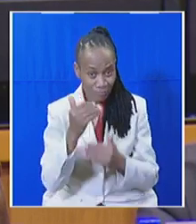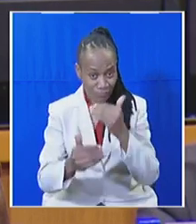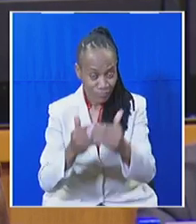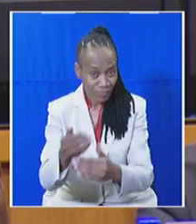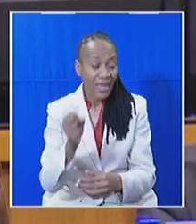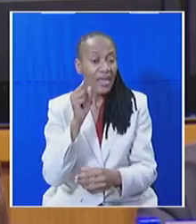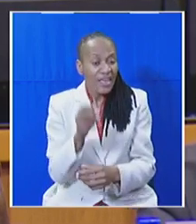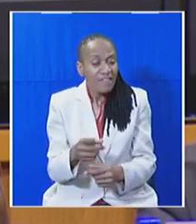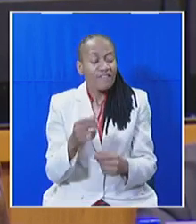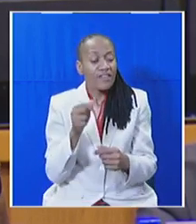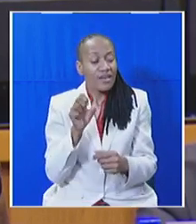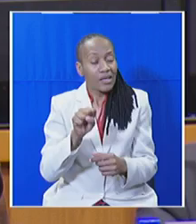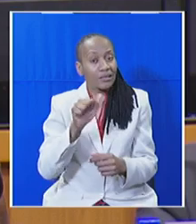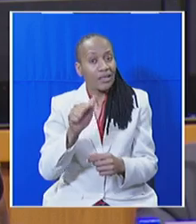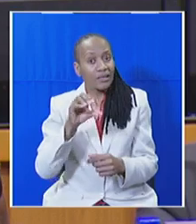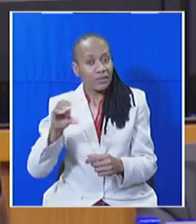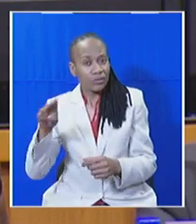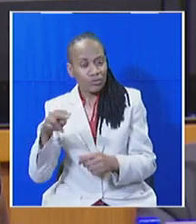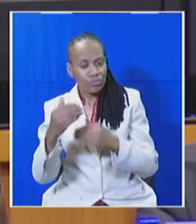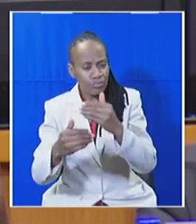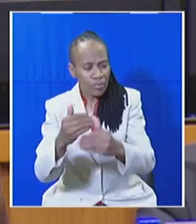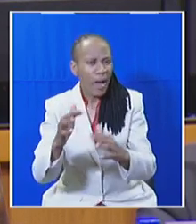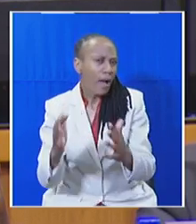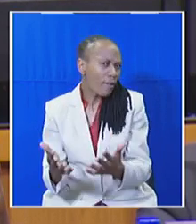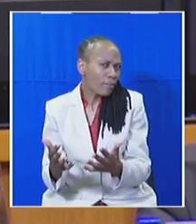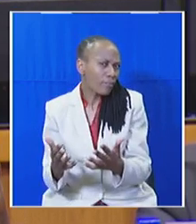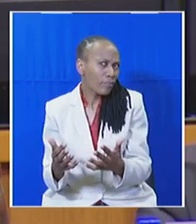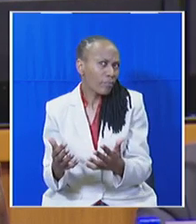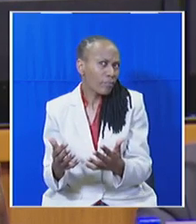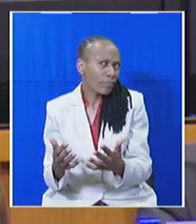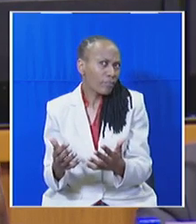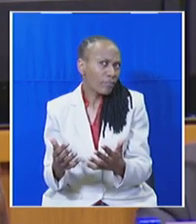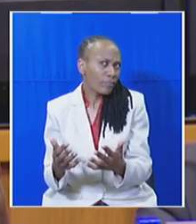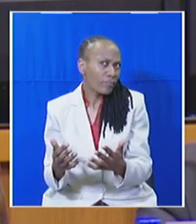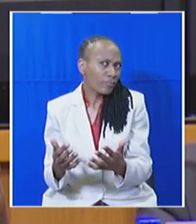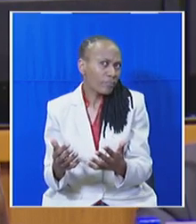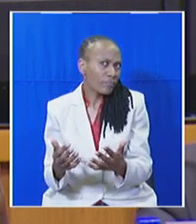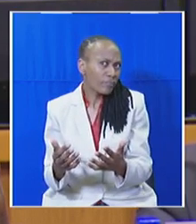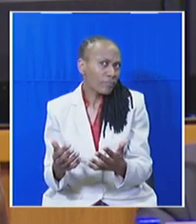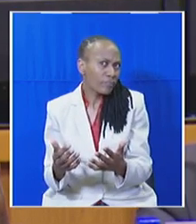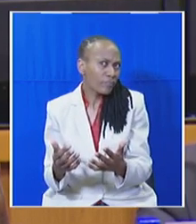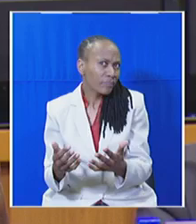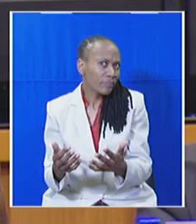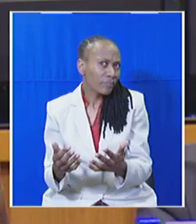in what context does it exist, particularly in the areas of the free trade area in which the